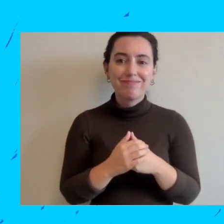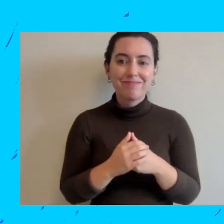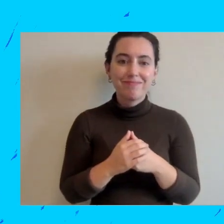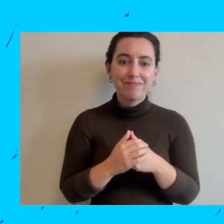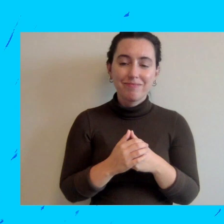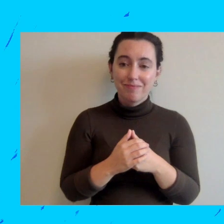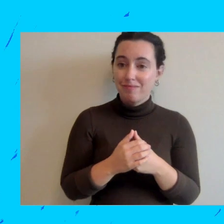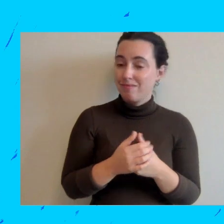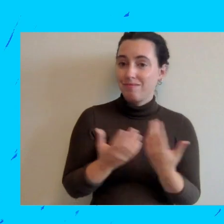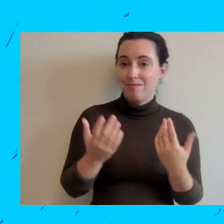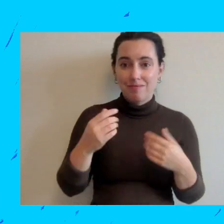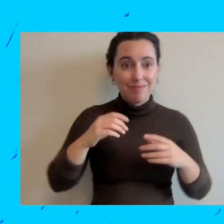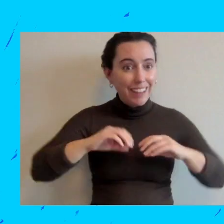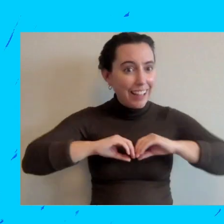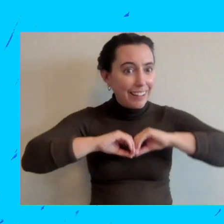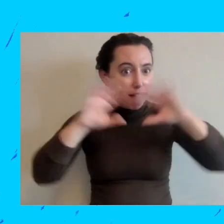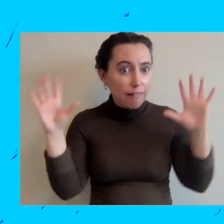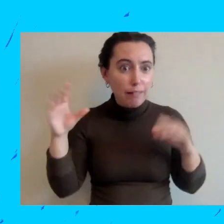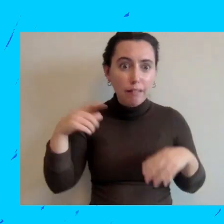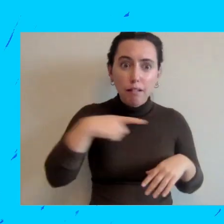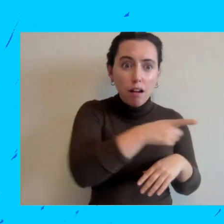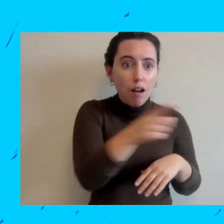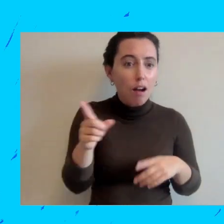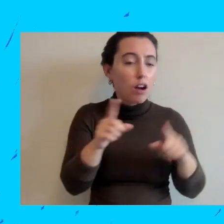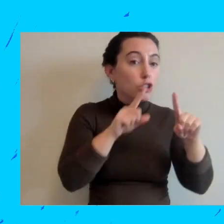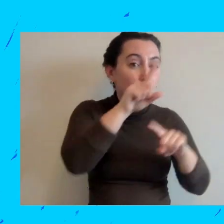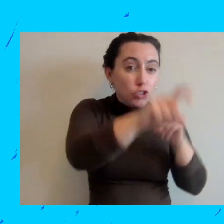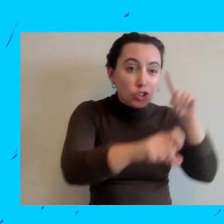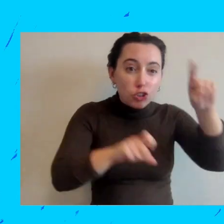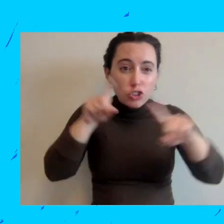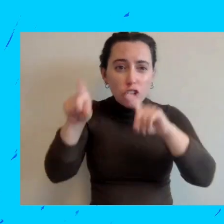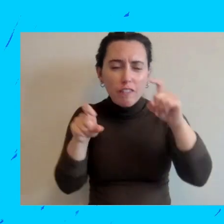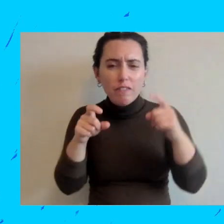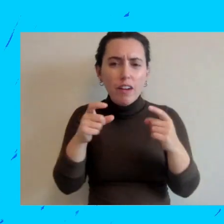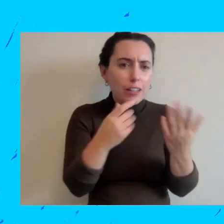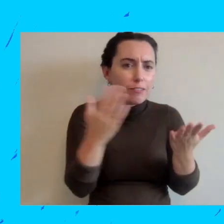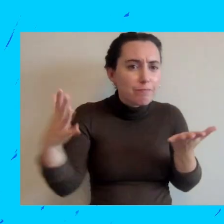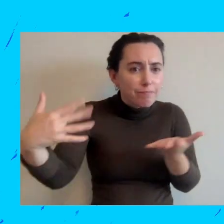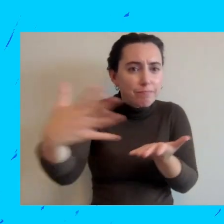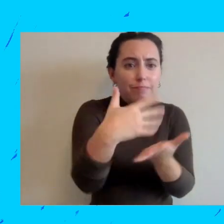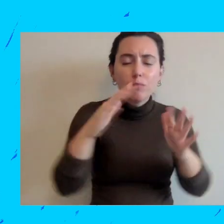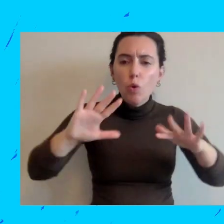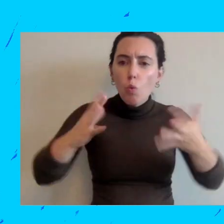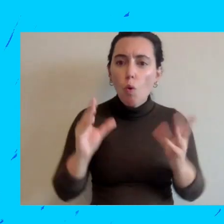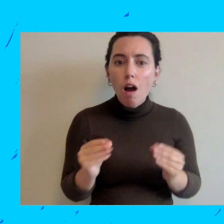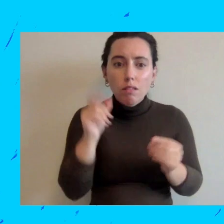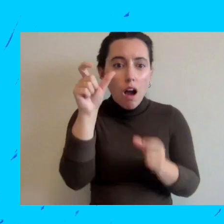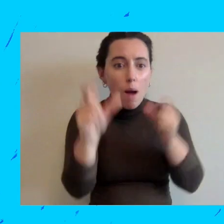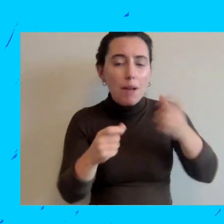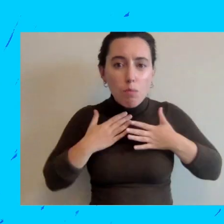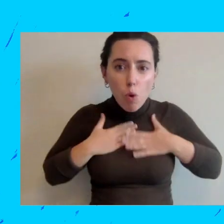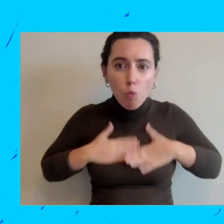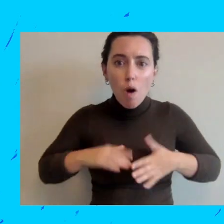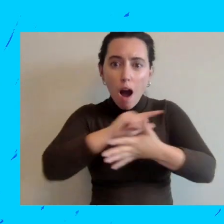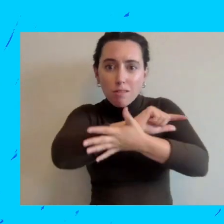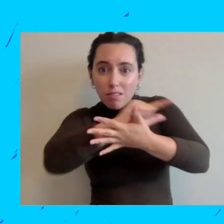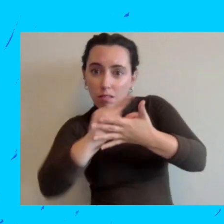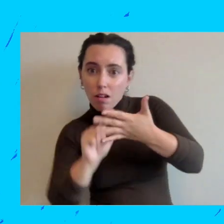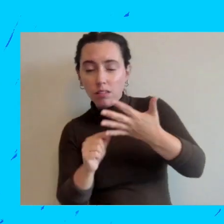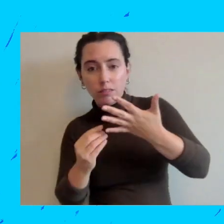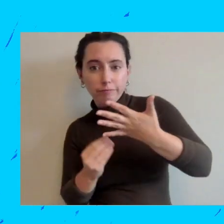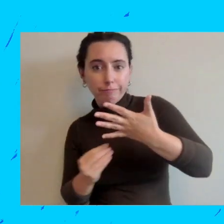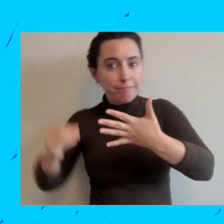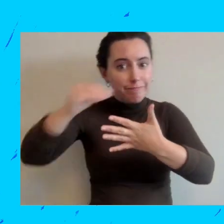results of the historic What Young People Want survey show that one of the leading priorities for young people right now is finding work that they